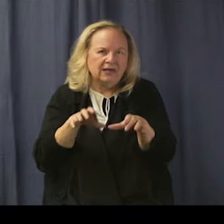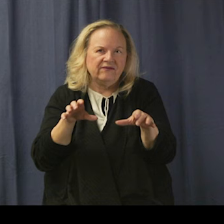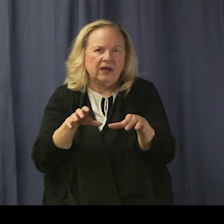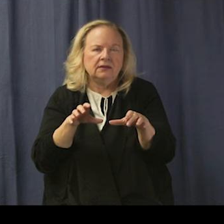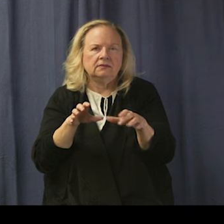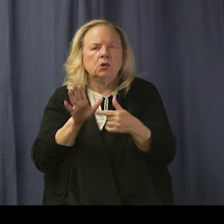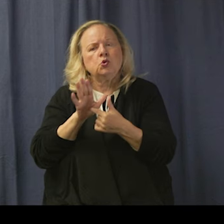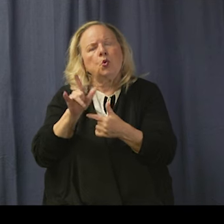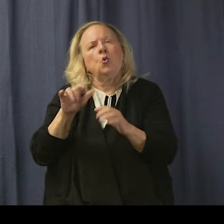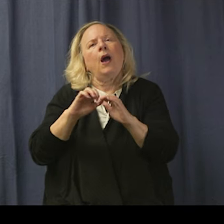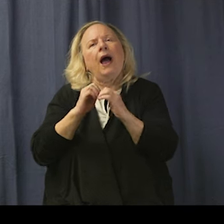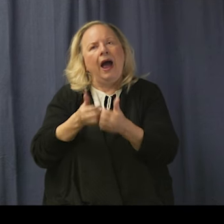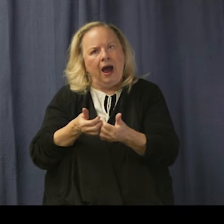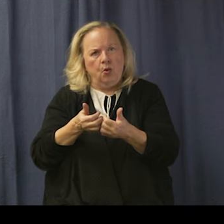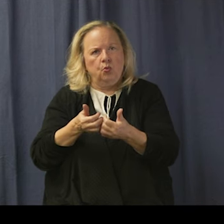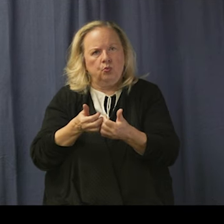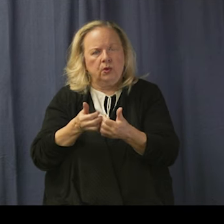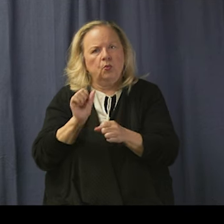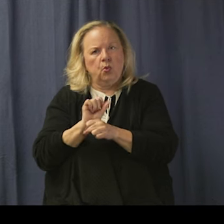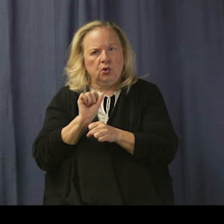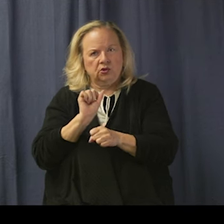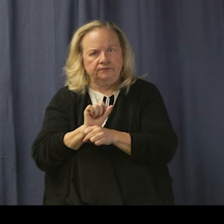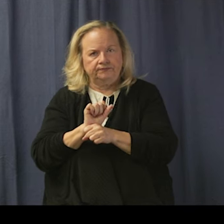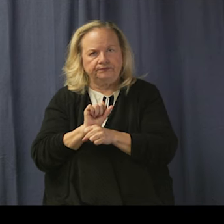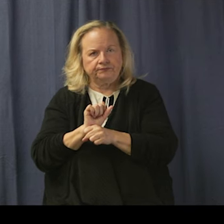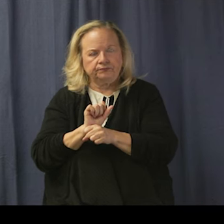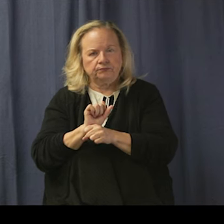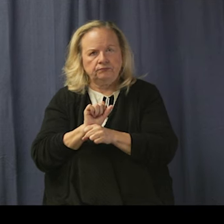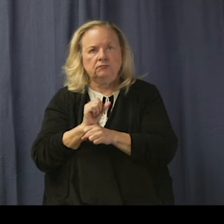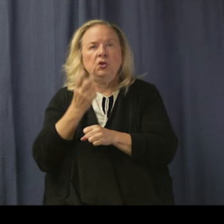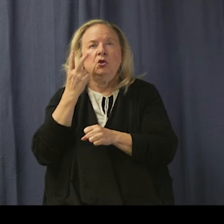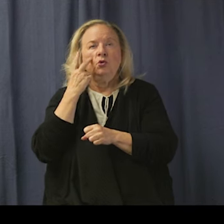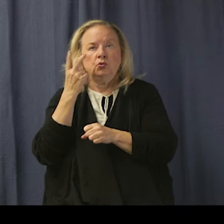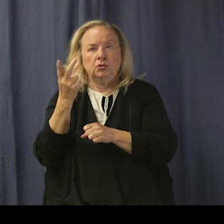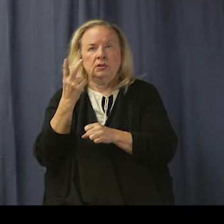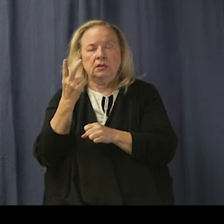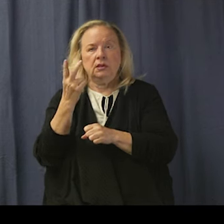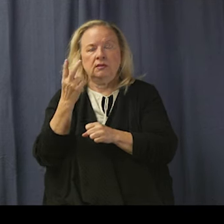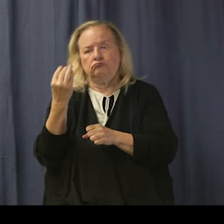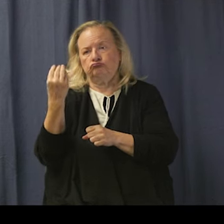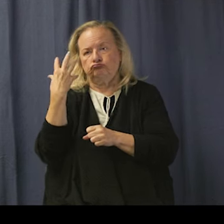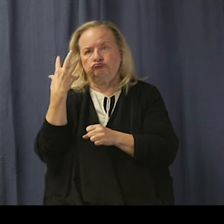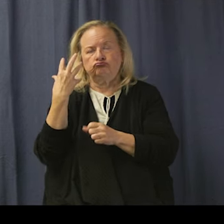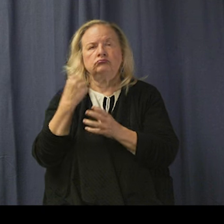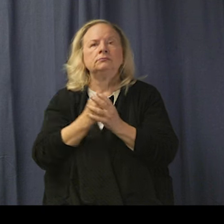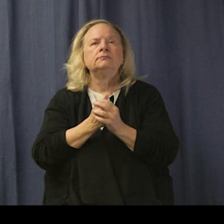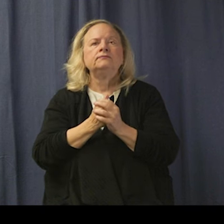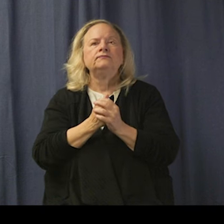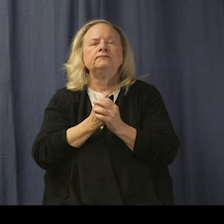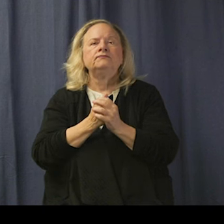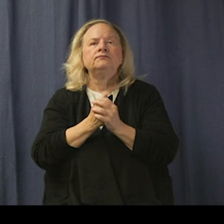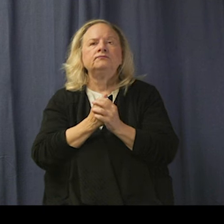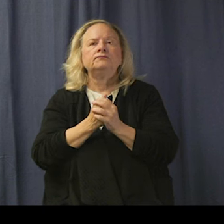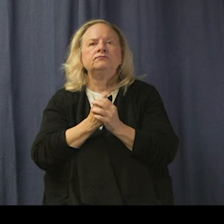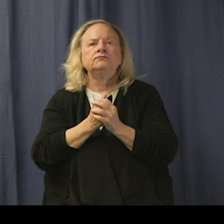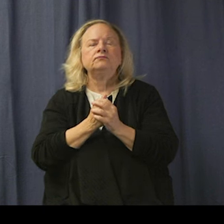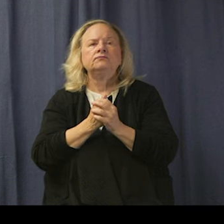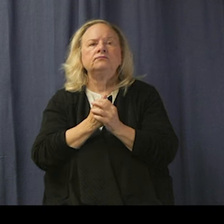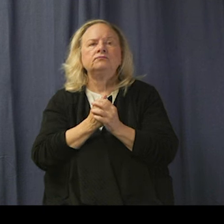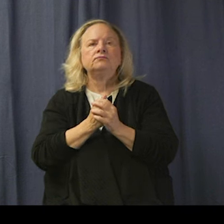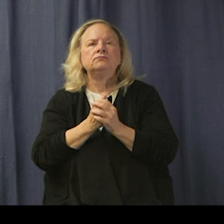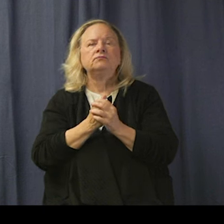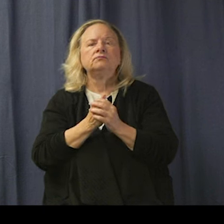Let me show you how it really works. So you see here the first screen, okay? This is the first screen, and you see the whole books